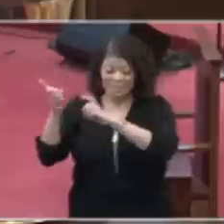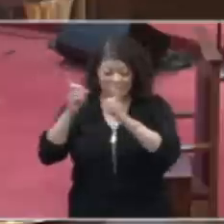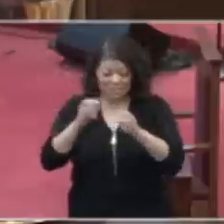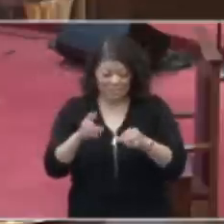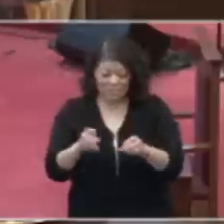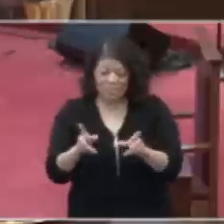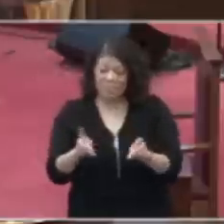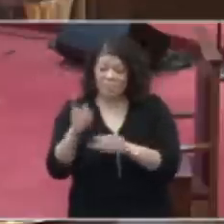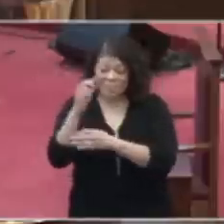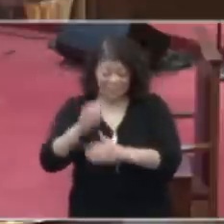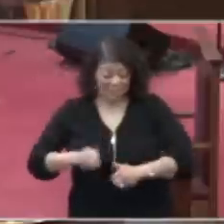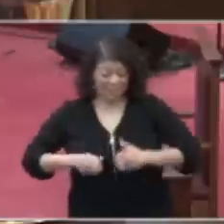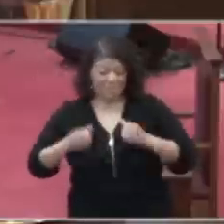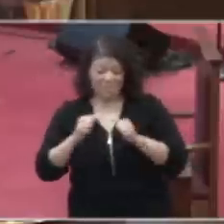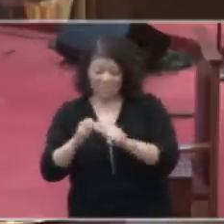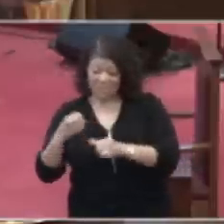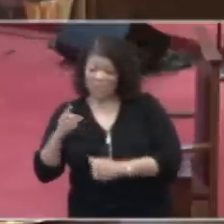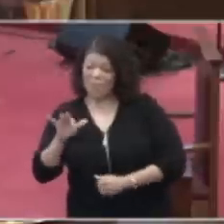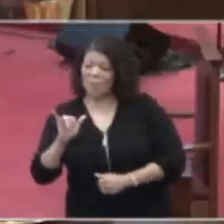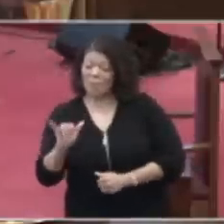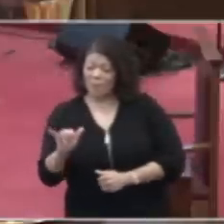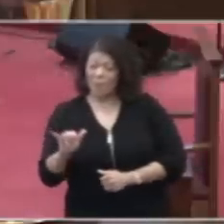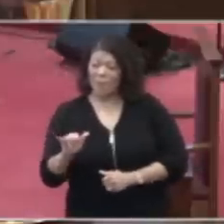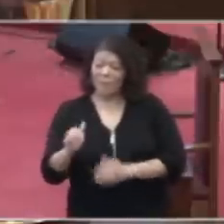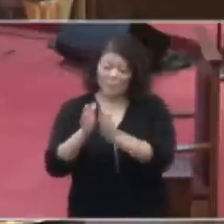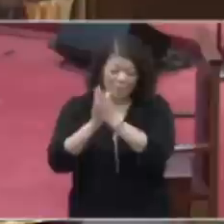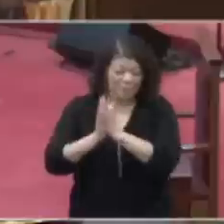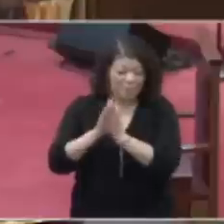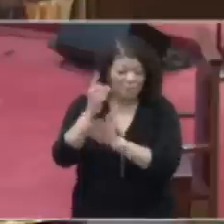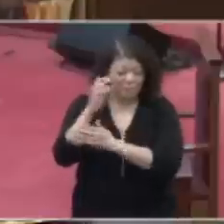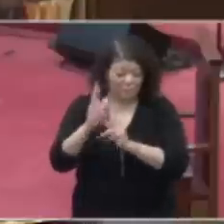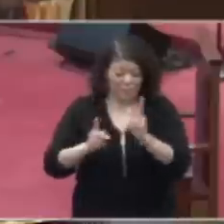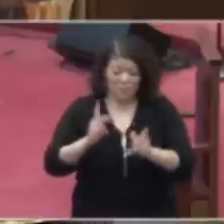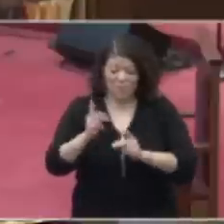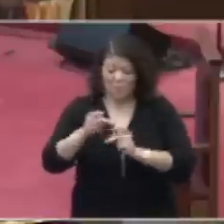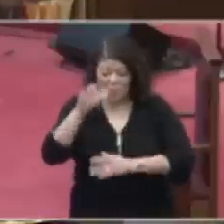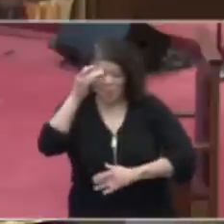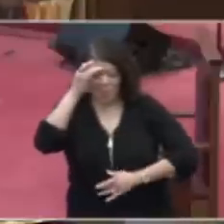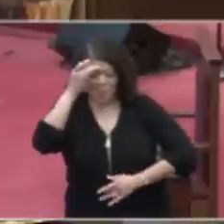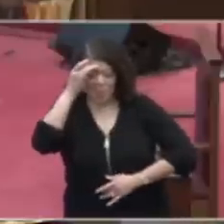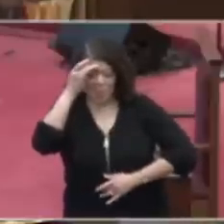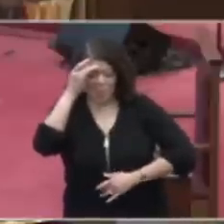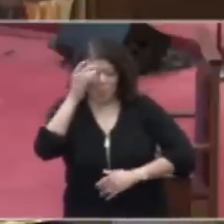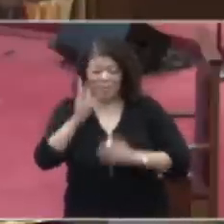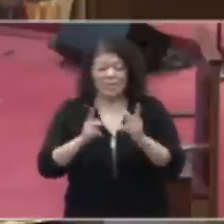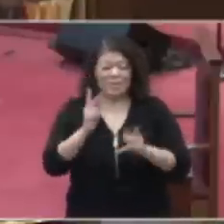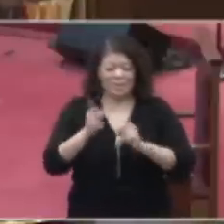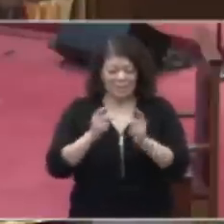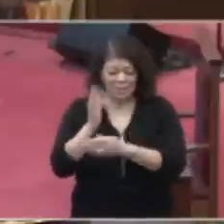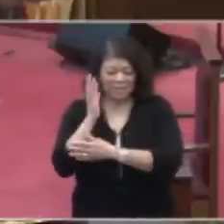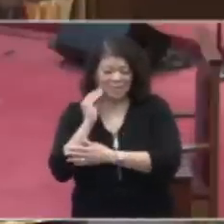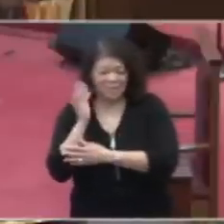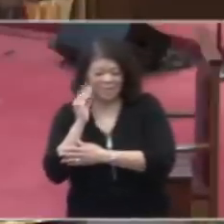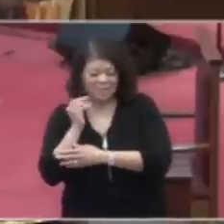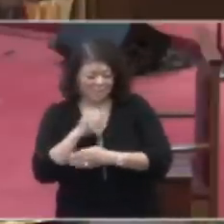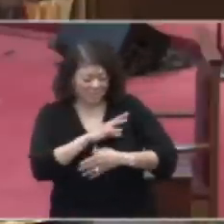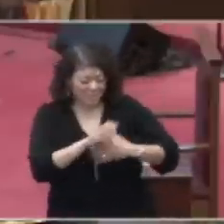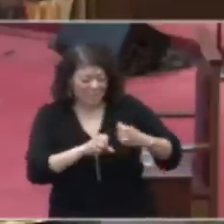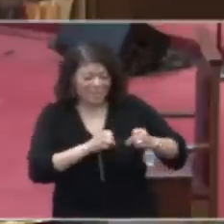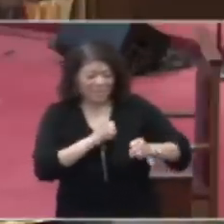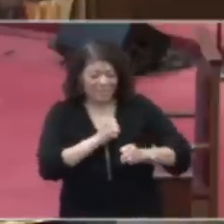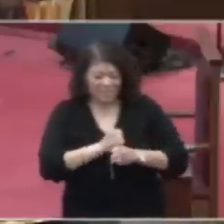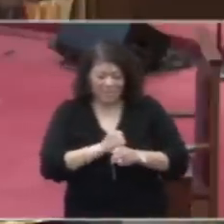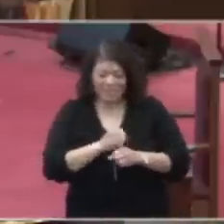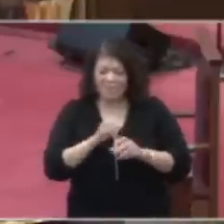everlasting life. We ask you to pray for those who are sick, those who are undergoing mourning for loss of loved